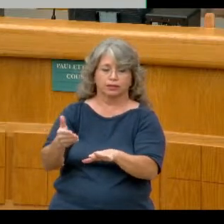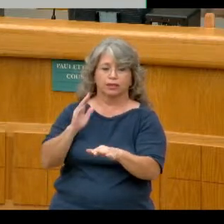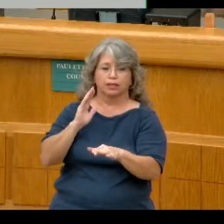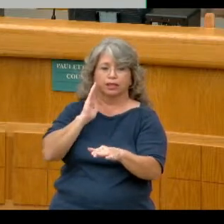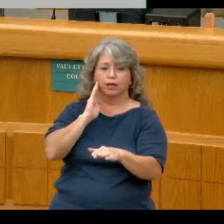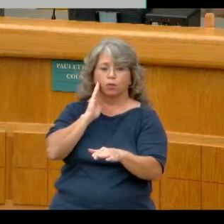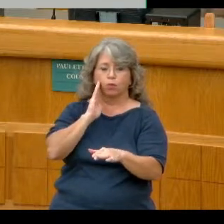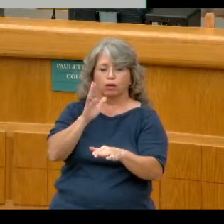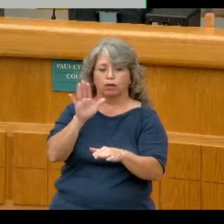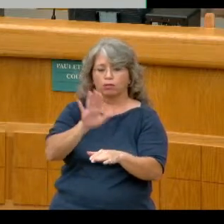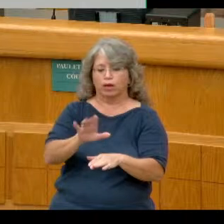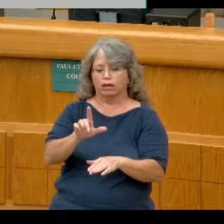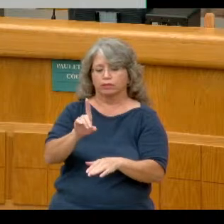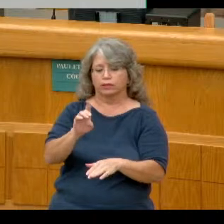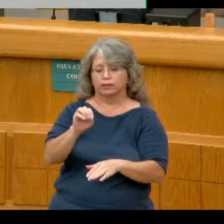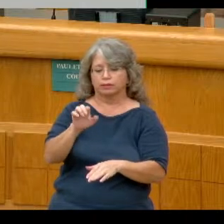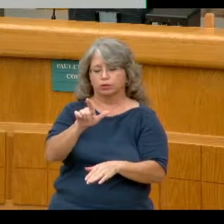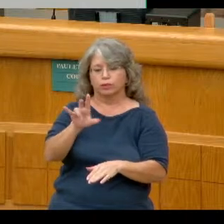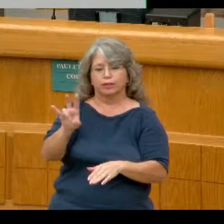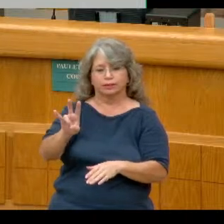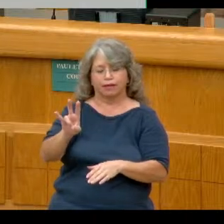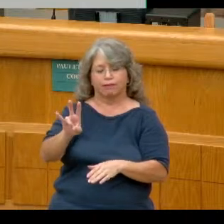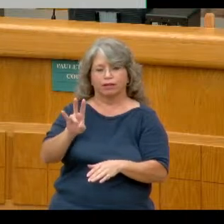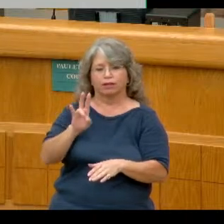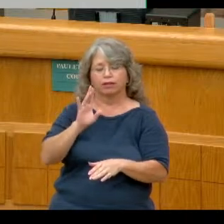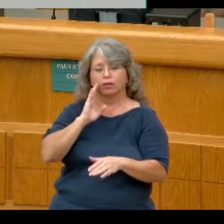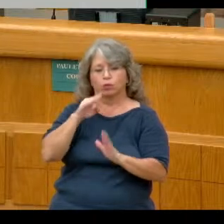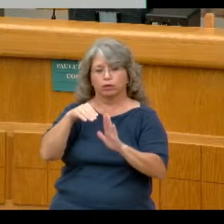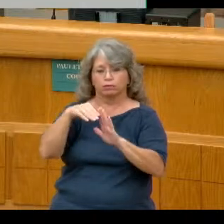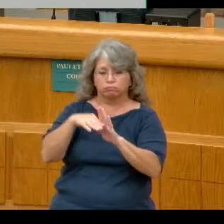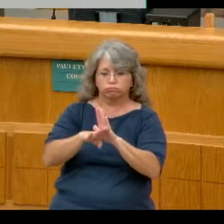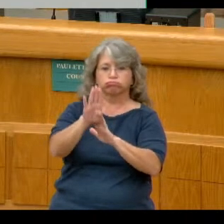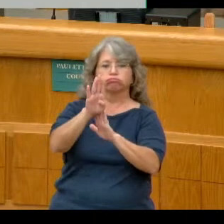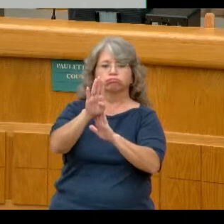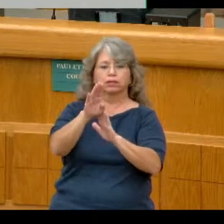December 27th before they fall back down.